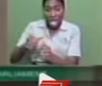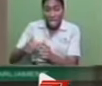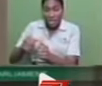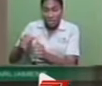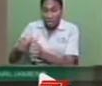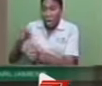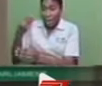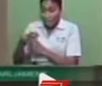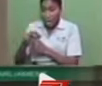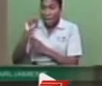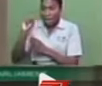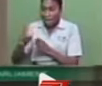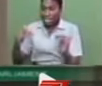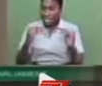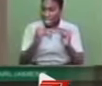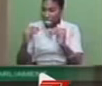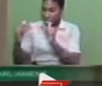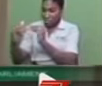get